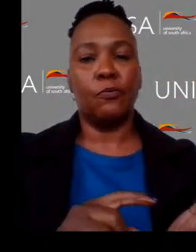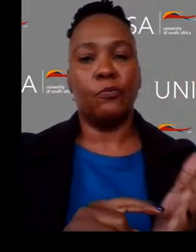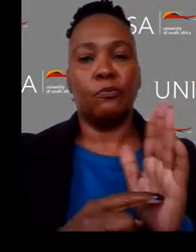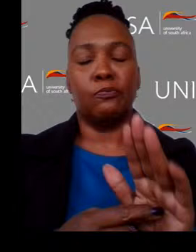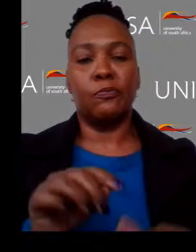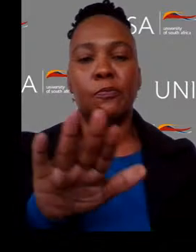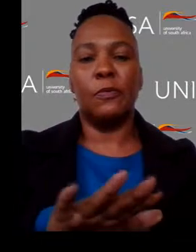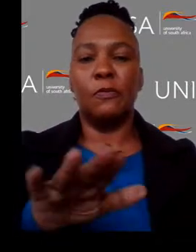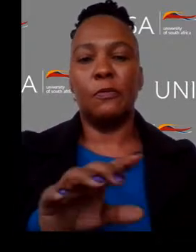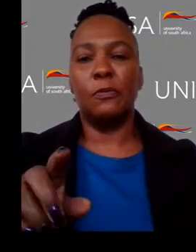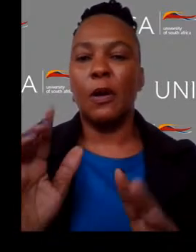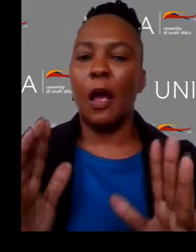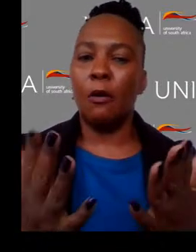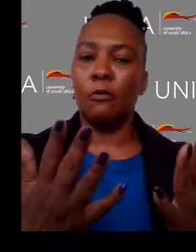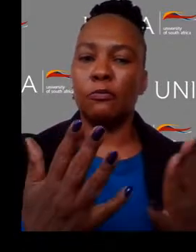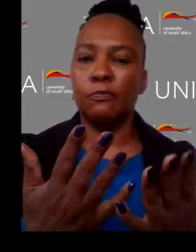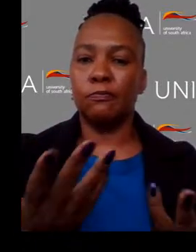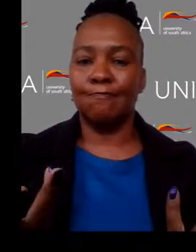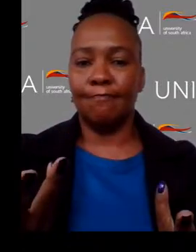looks like.